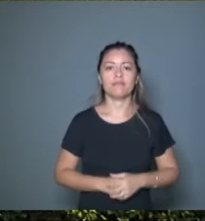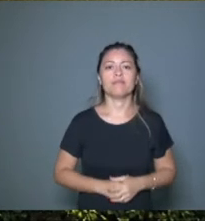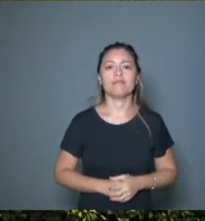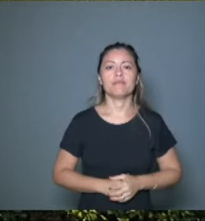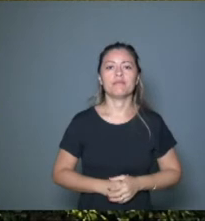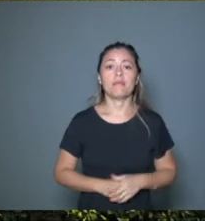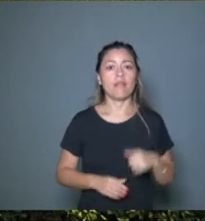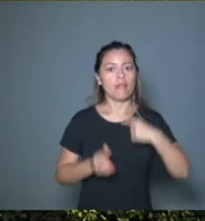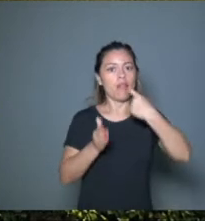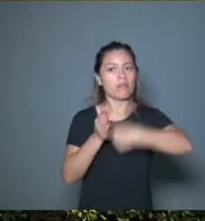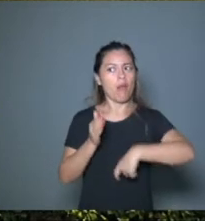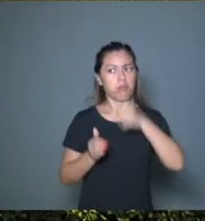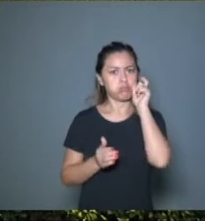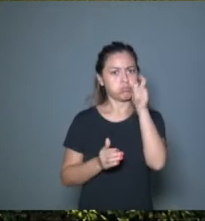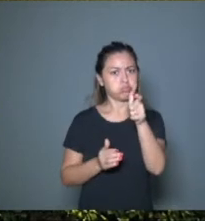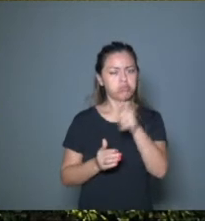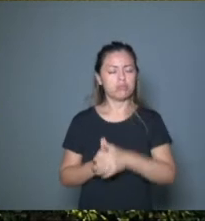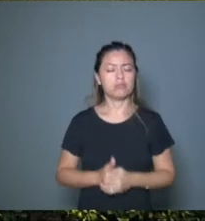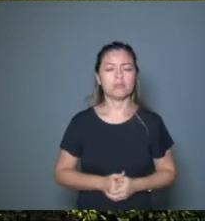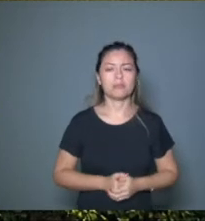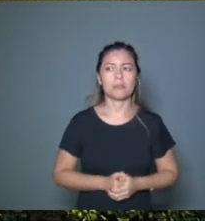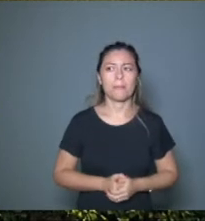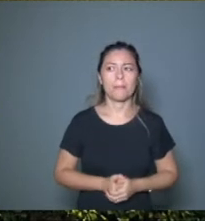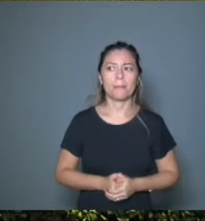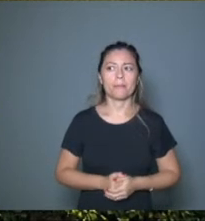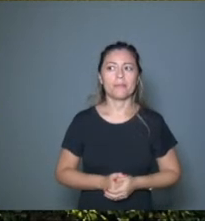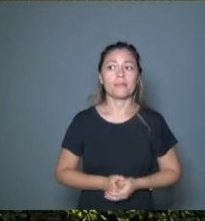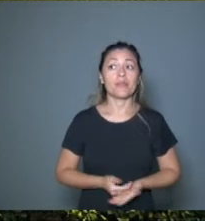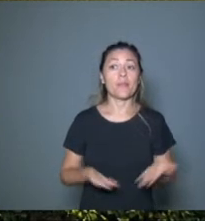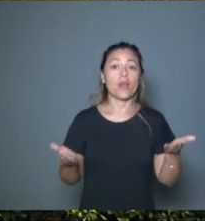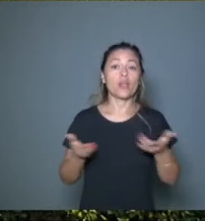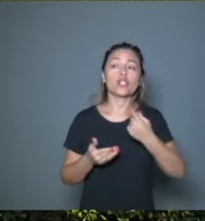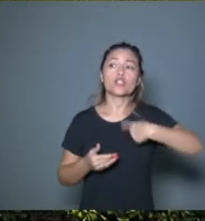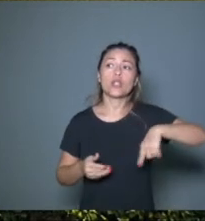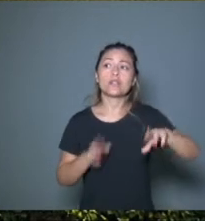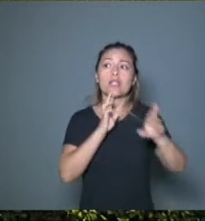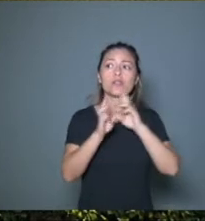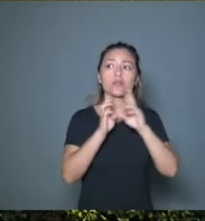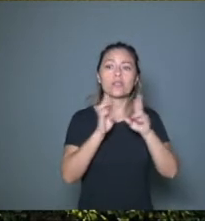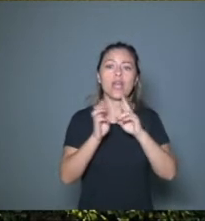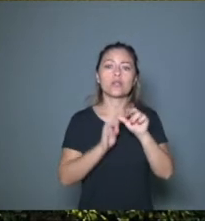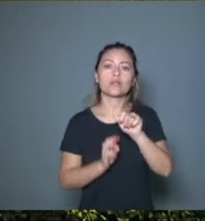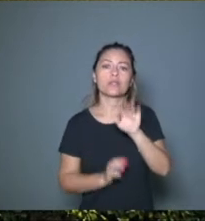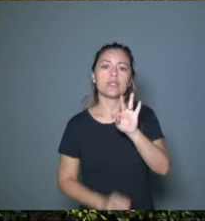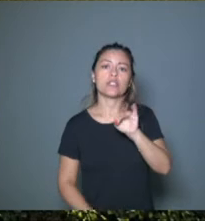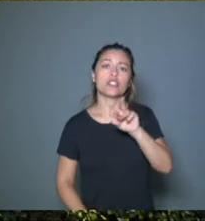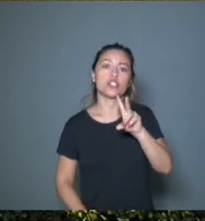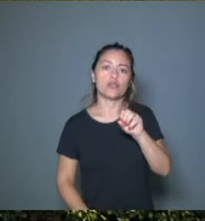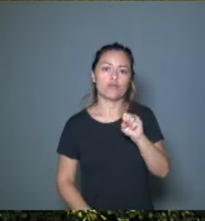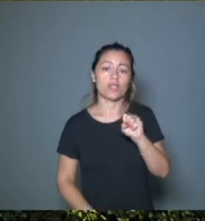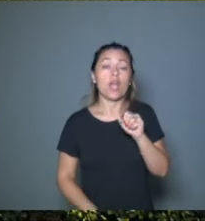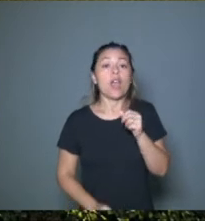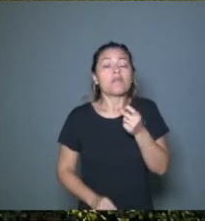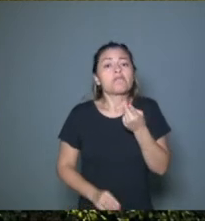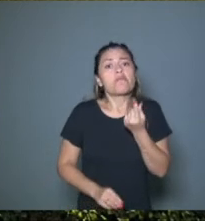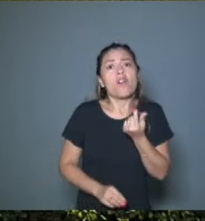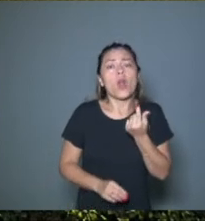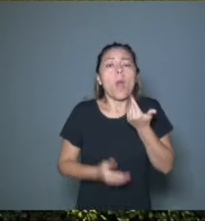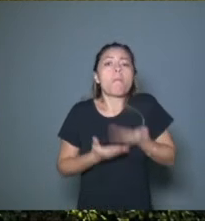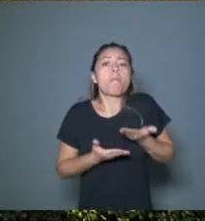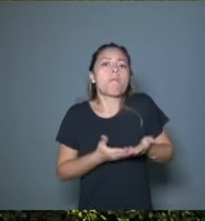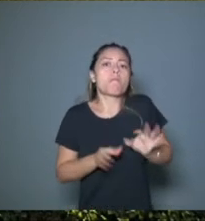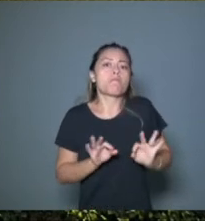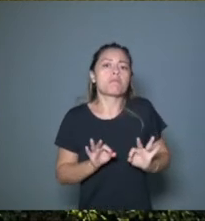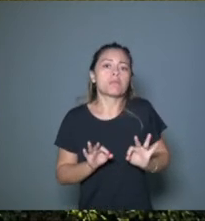CDI with a very interesting return rate. The appreciation of our assets, a very important item. I wouldn't say it